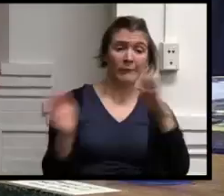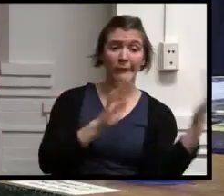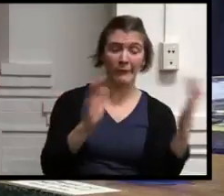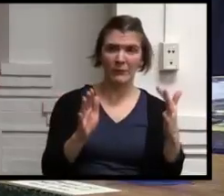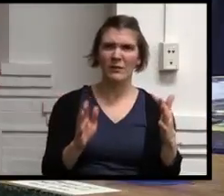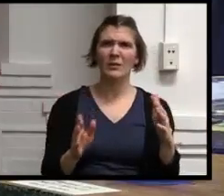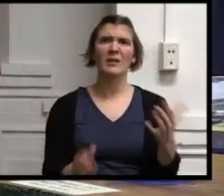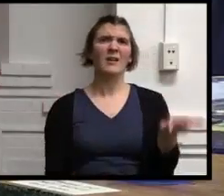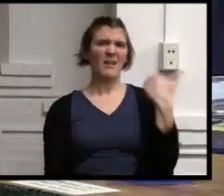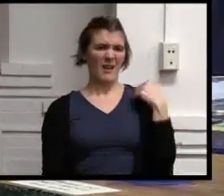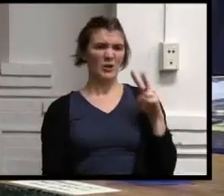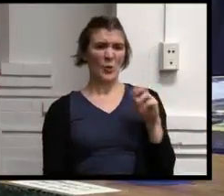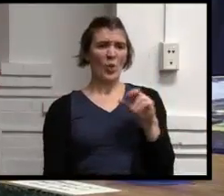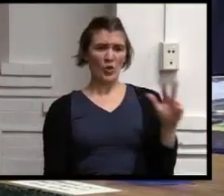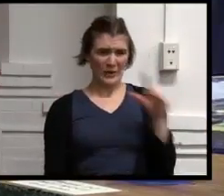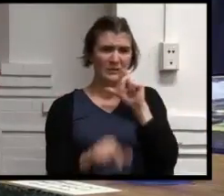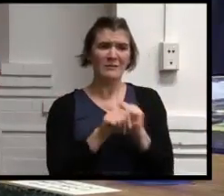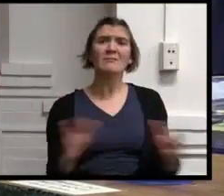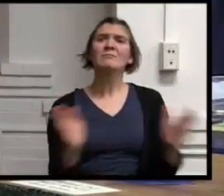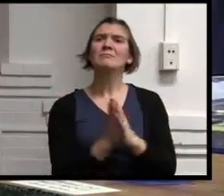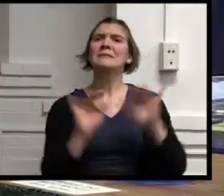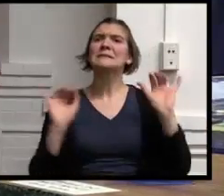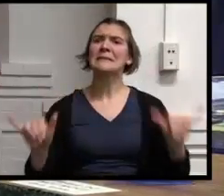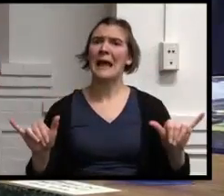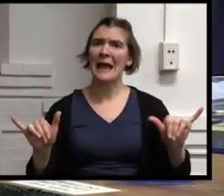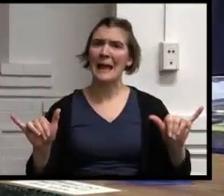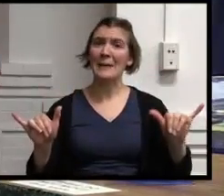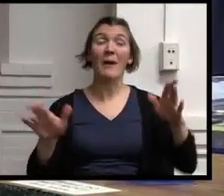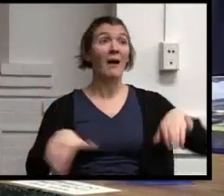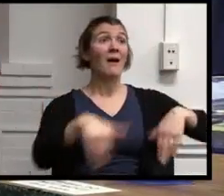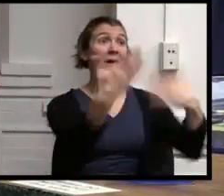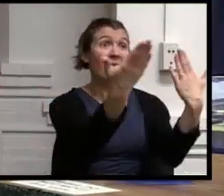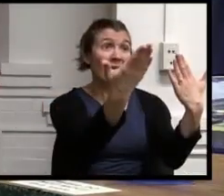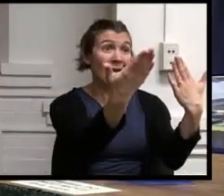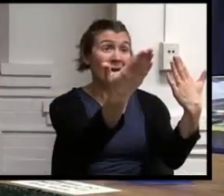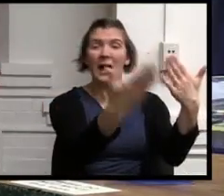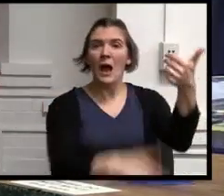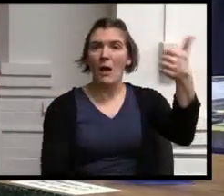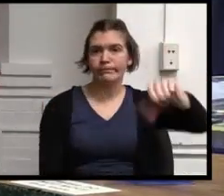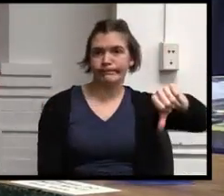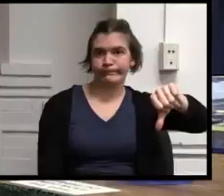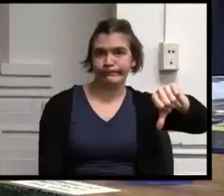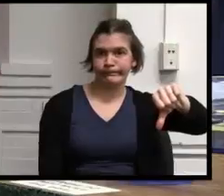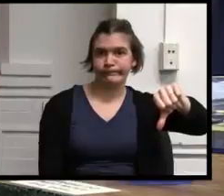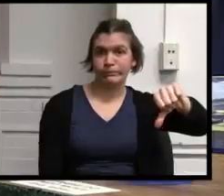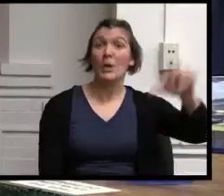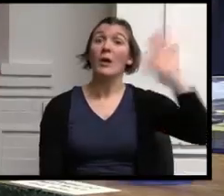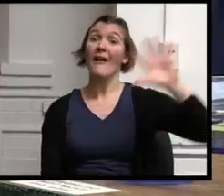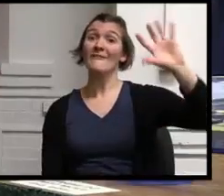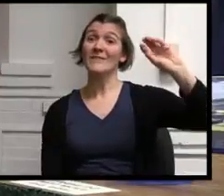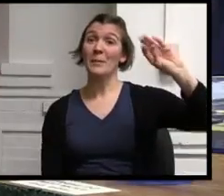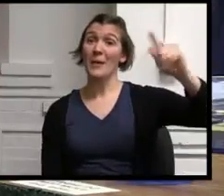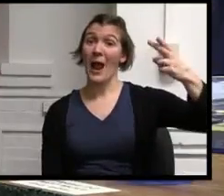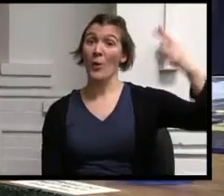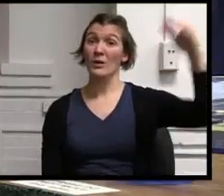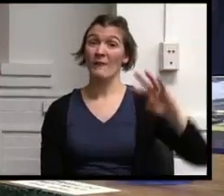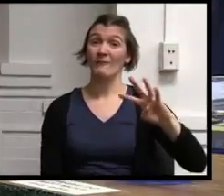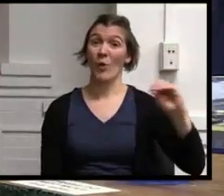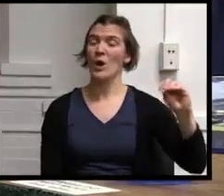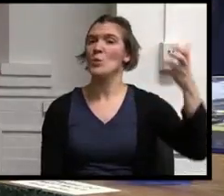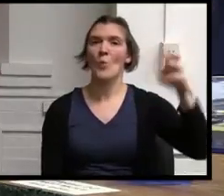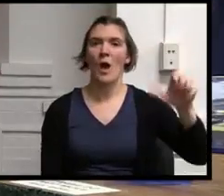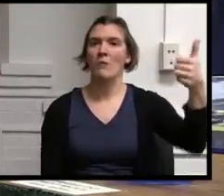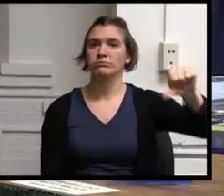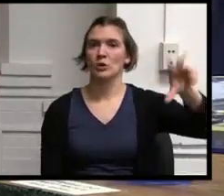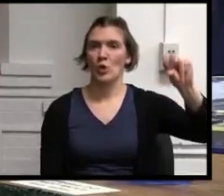similar request, and there was an engineering study at the time, and it did not support lowering the speed limit at that time from 50 to 40. However,